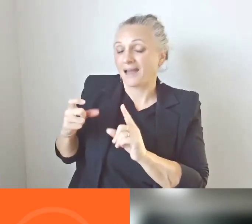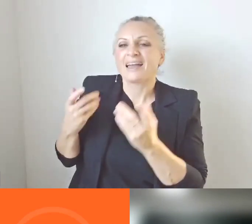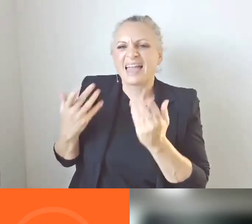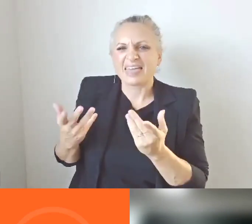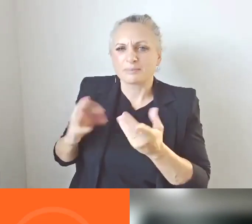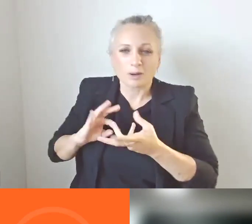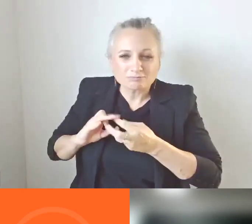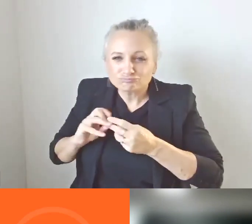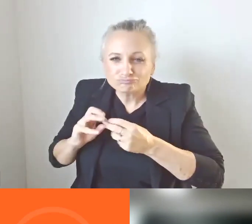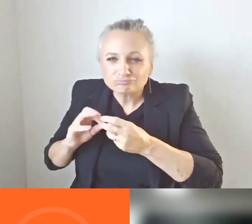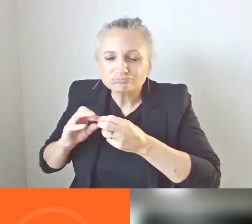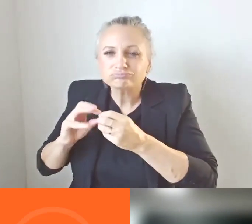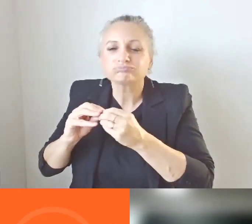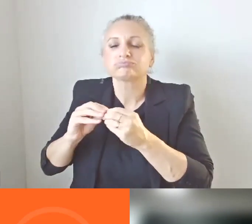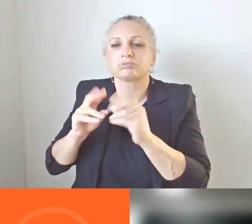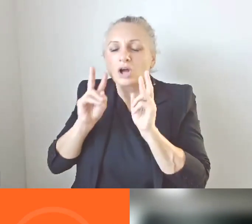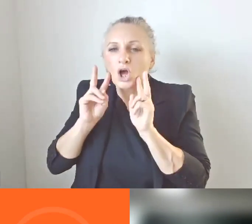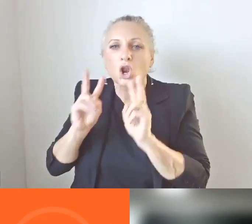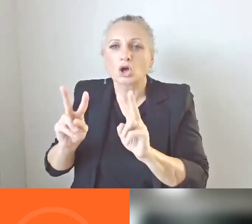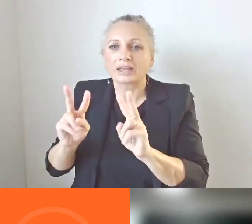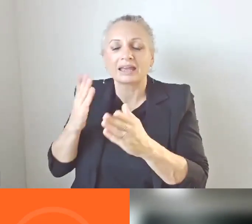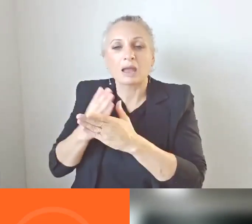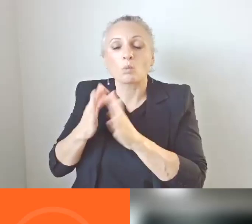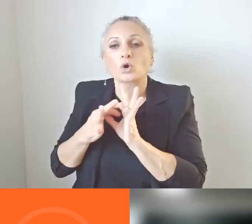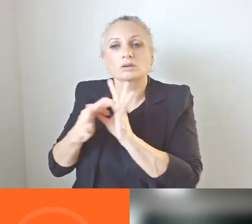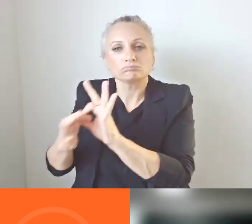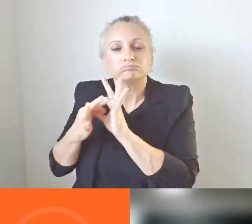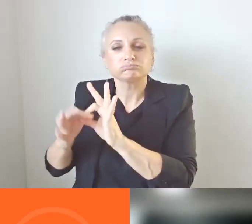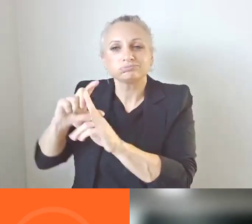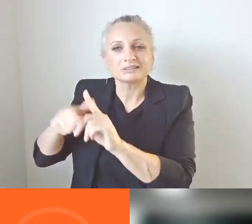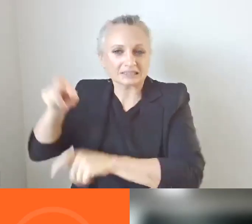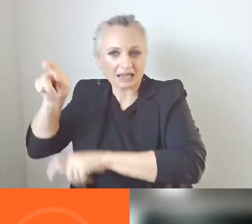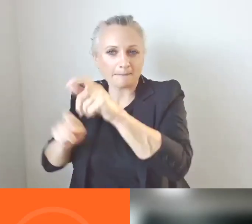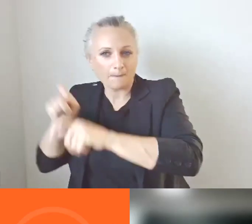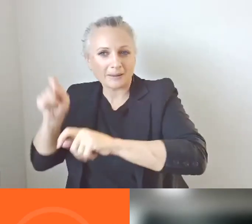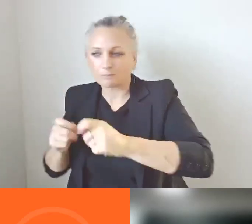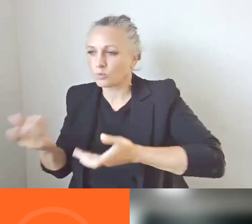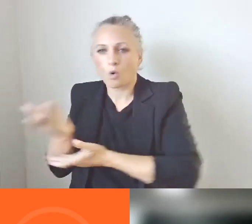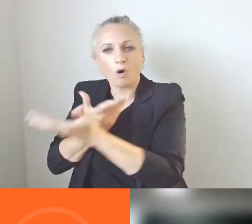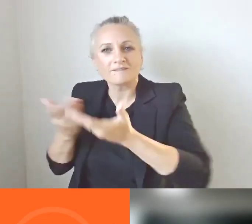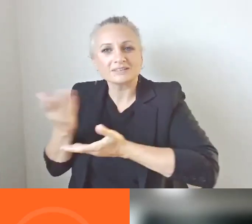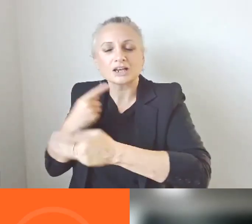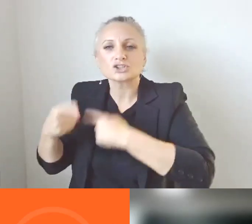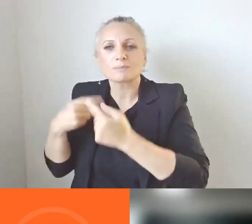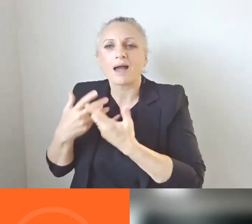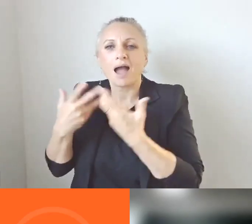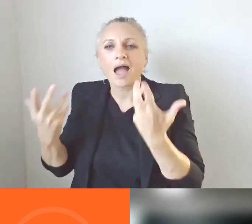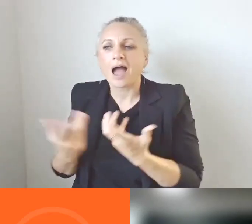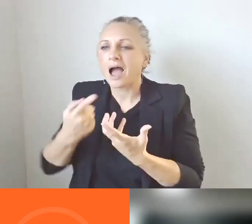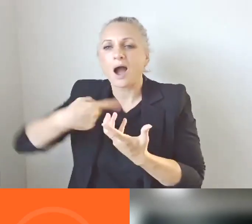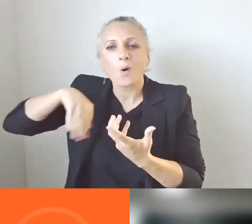work with disabled people on, well, actually, how do we make this